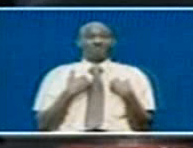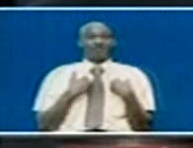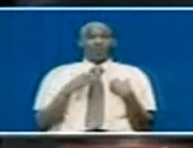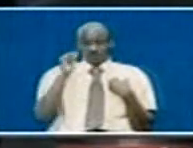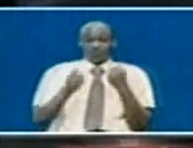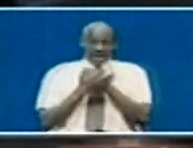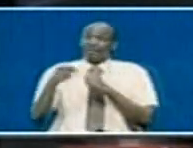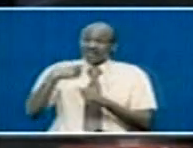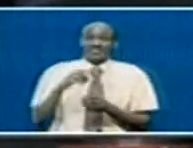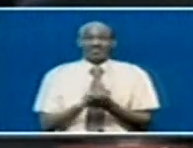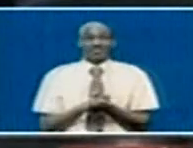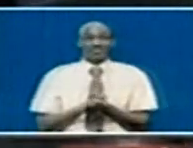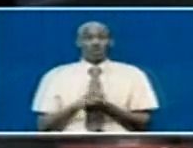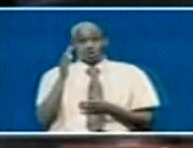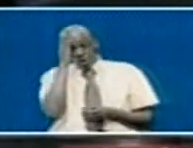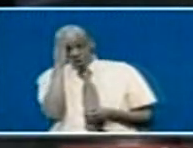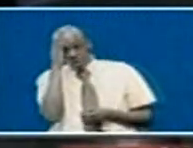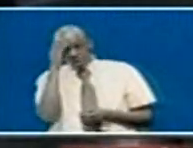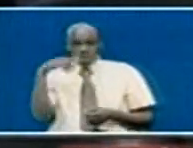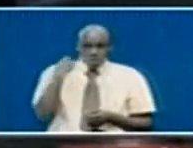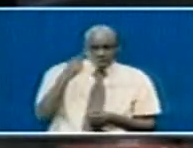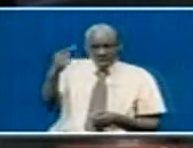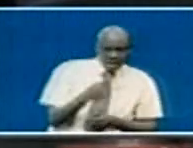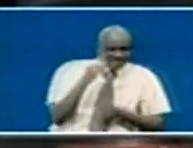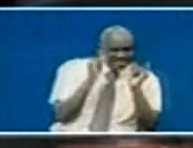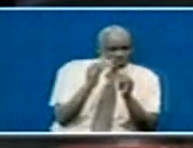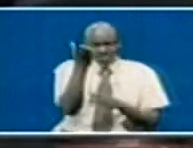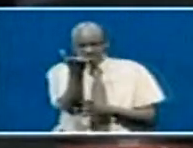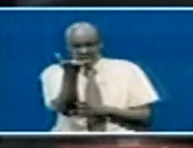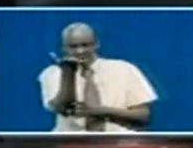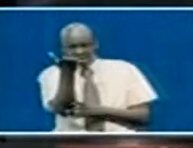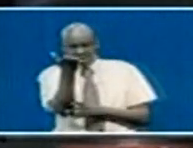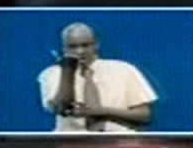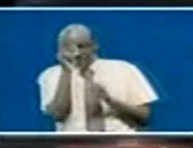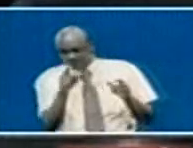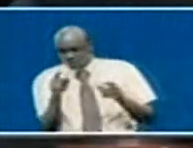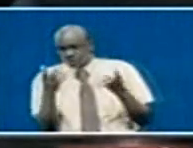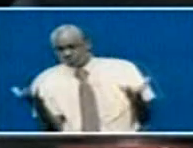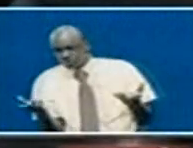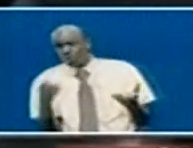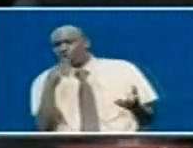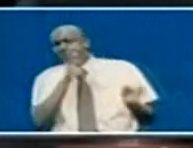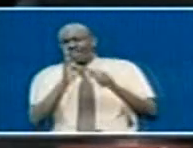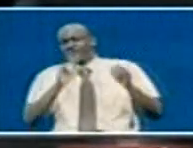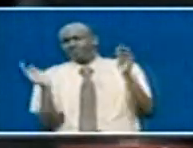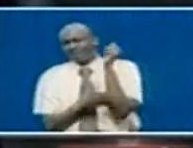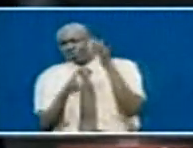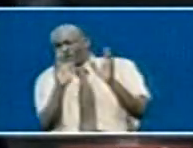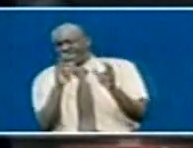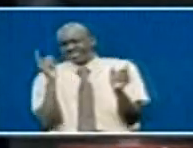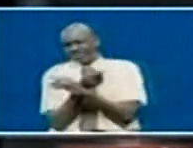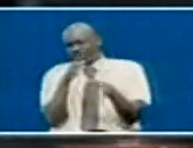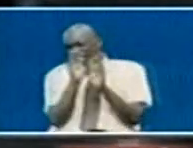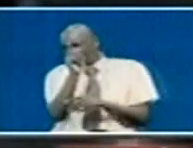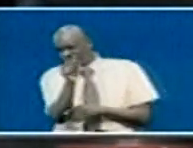to help us know who has come in, who has not come in, who is behaving in an odd